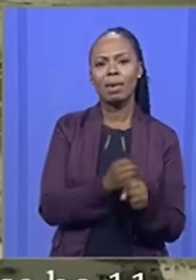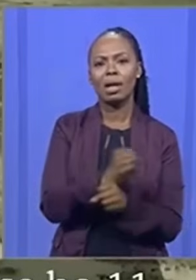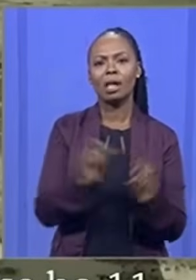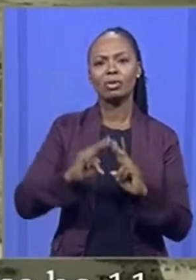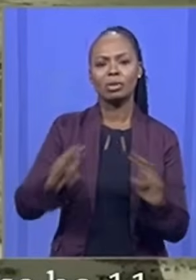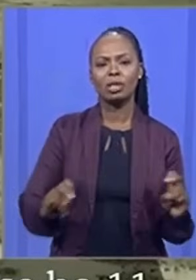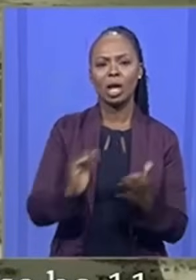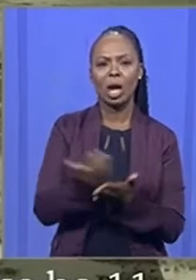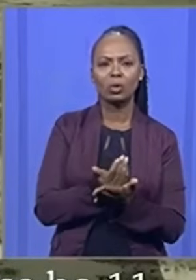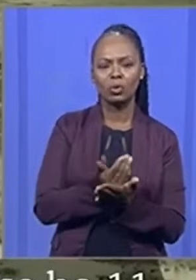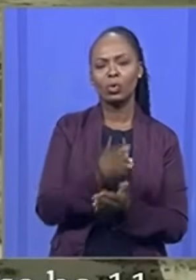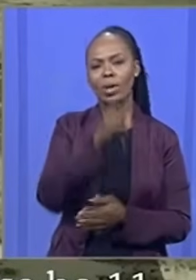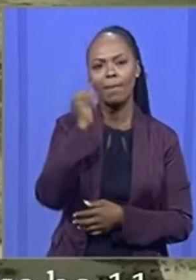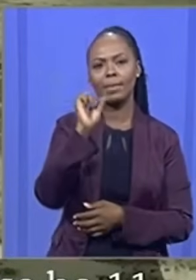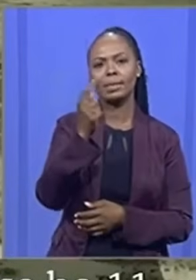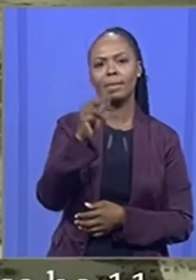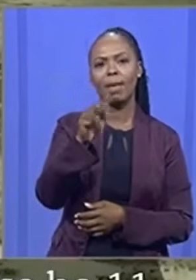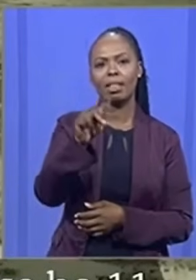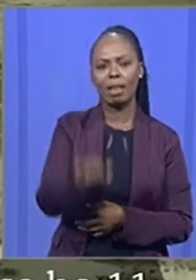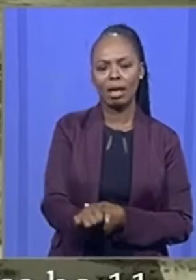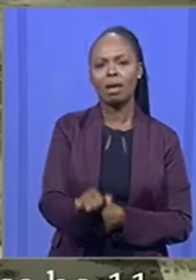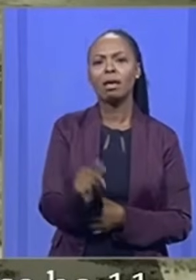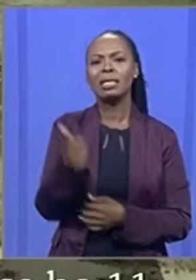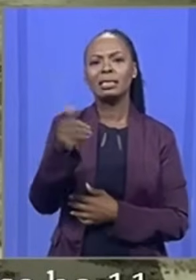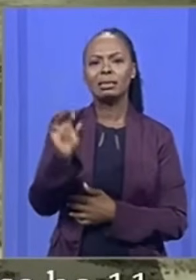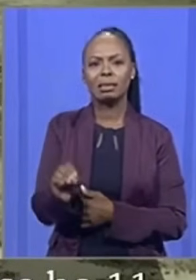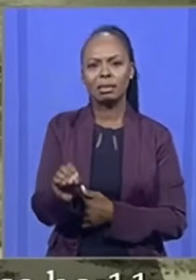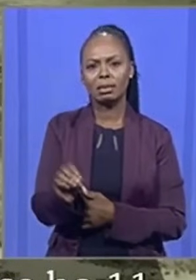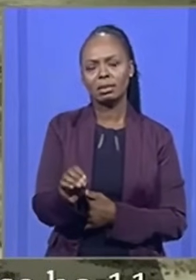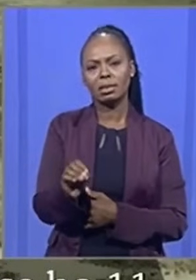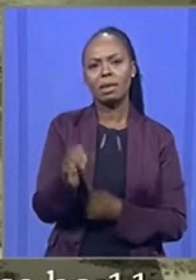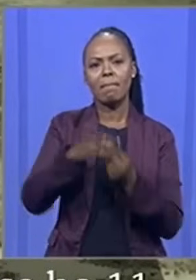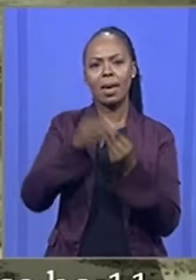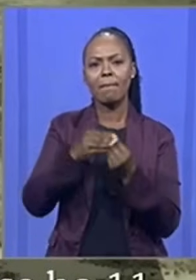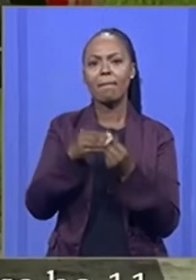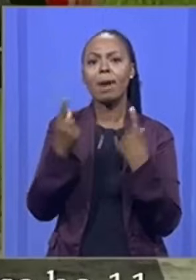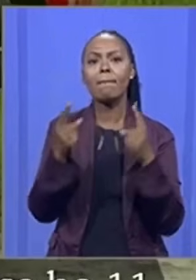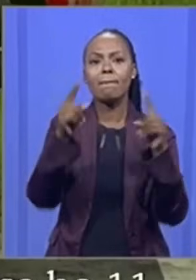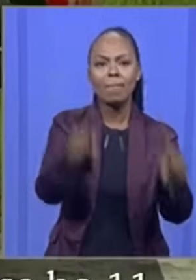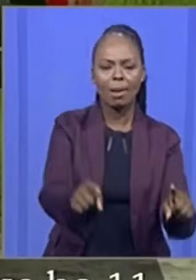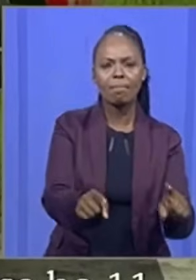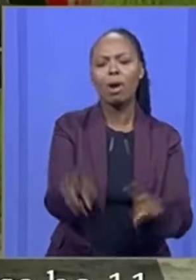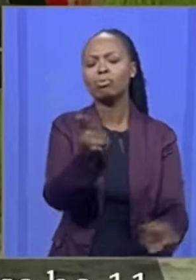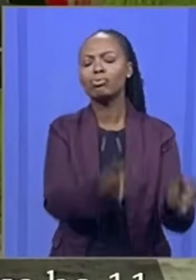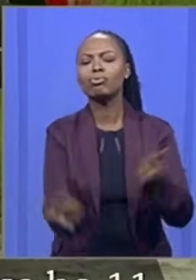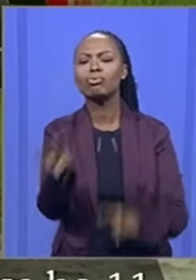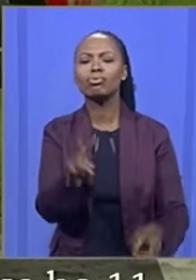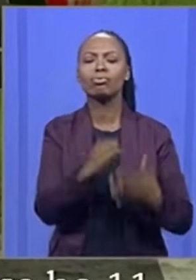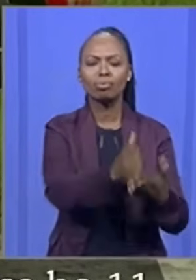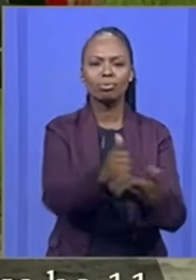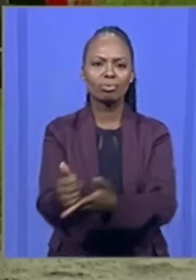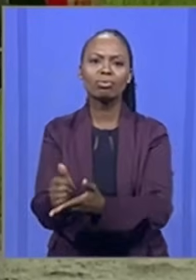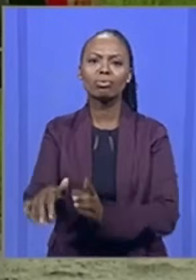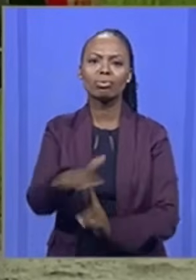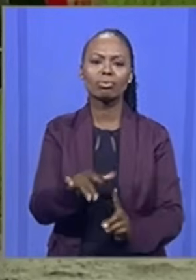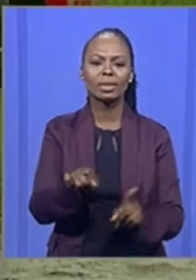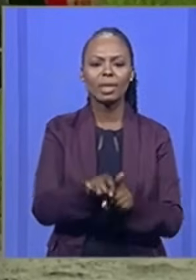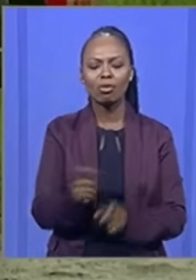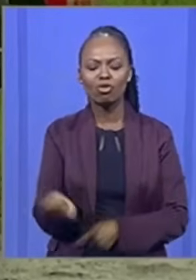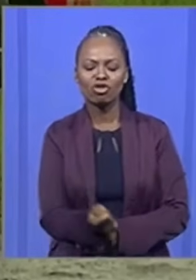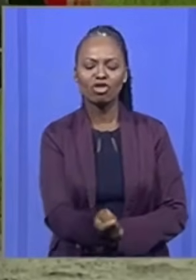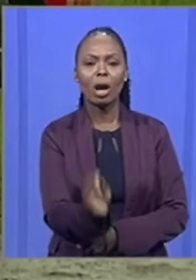and Rescue Samantha Merrick o rometse o re ditho tsa bona tse 60 di ile tsa romelwa tsa patlo mme di ne di thuswa ke dintja